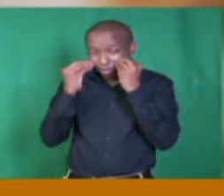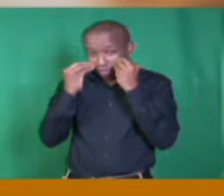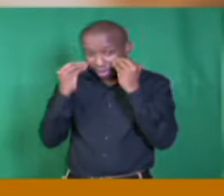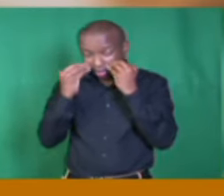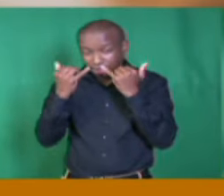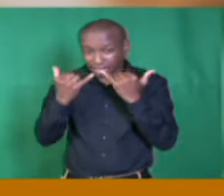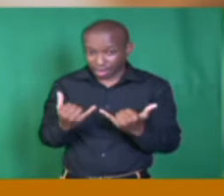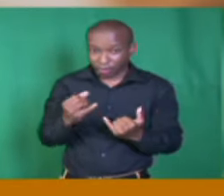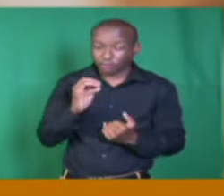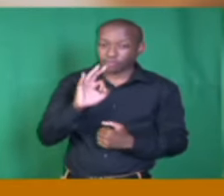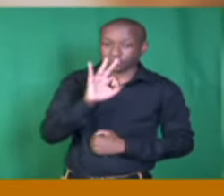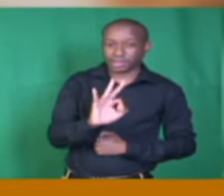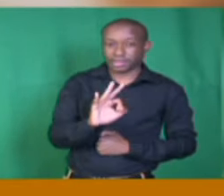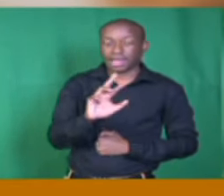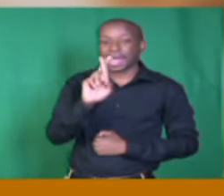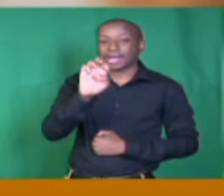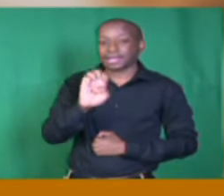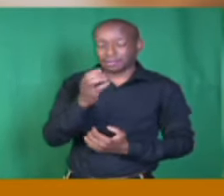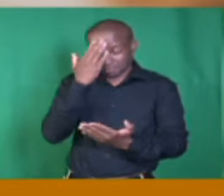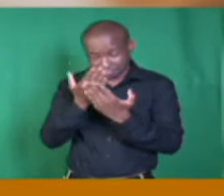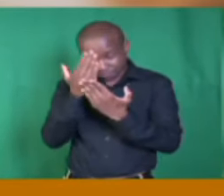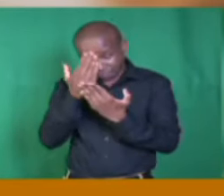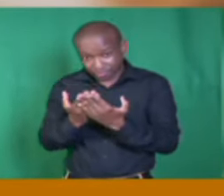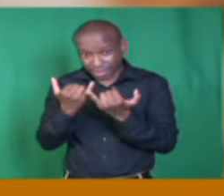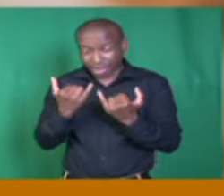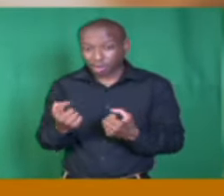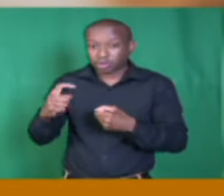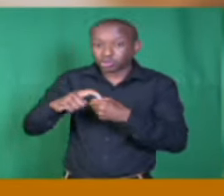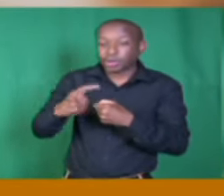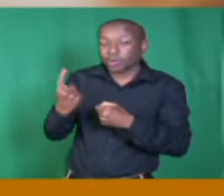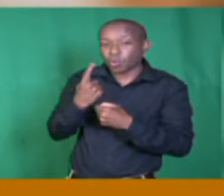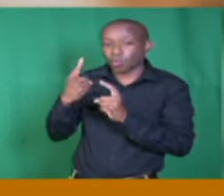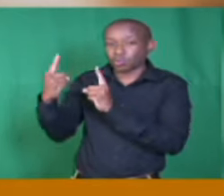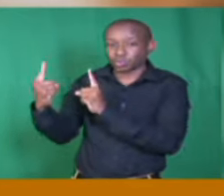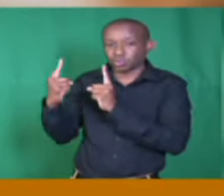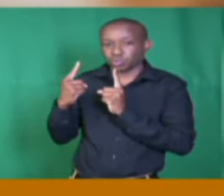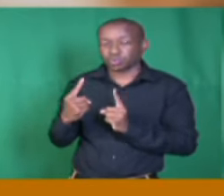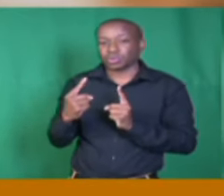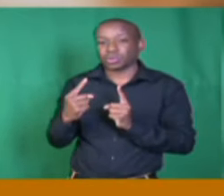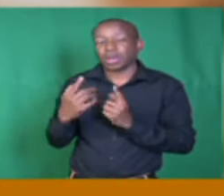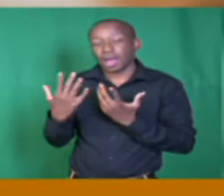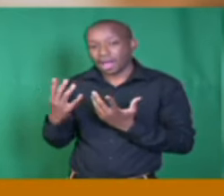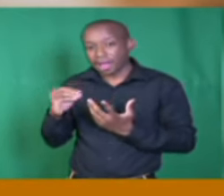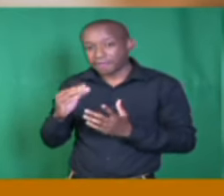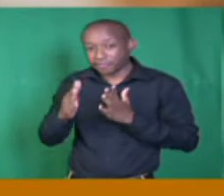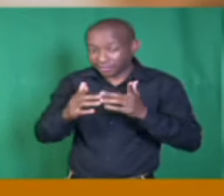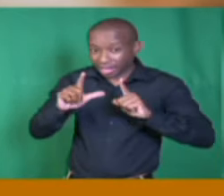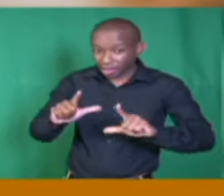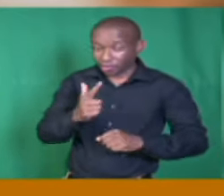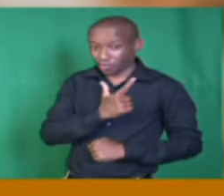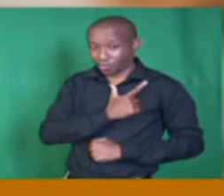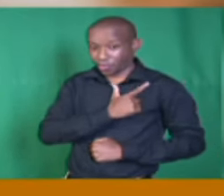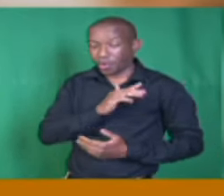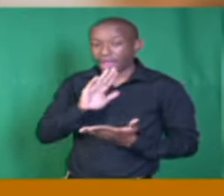from three right now, religious education. Joining me in the studio are our sign language interpreters Linda